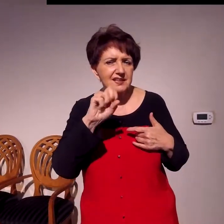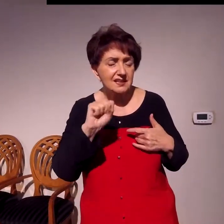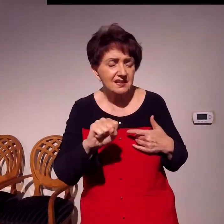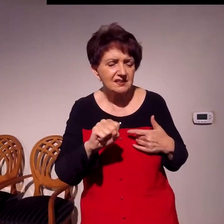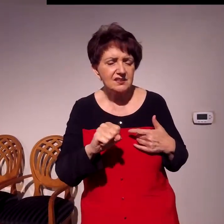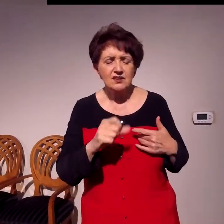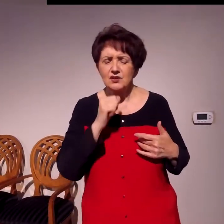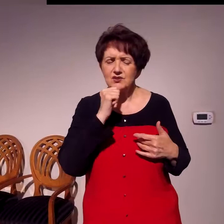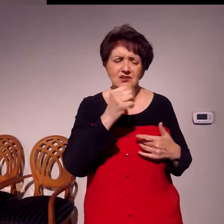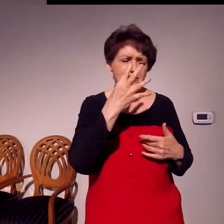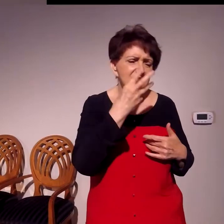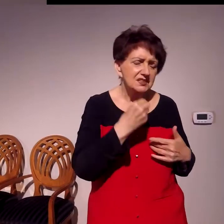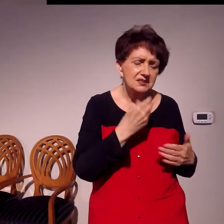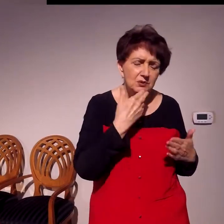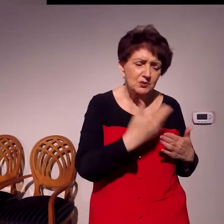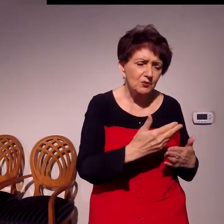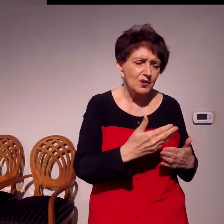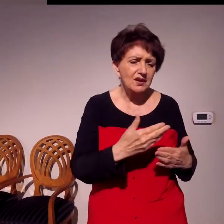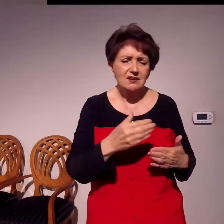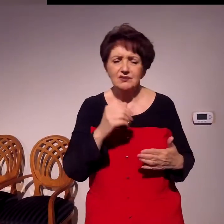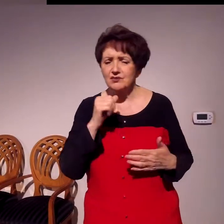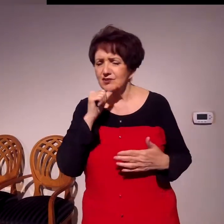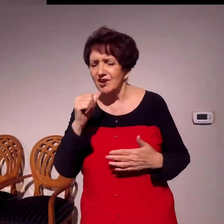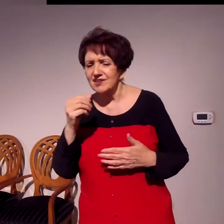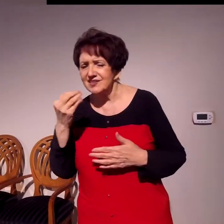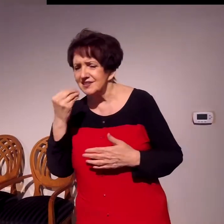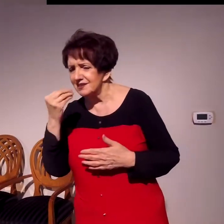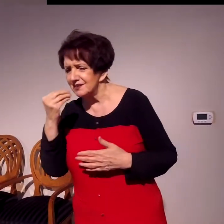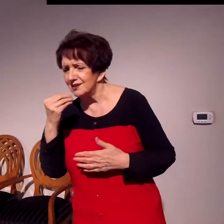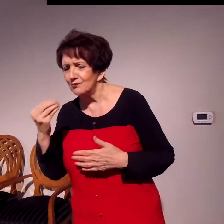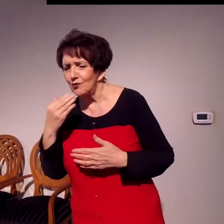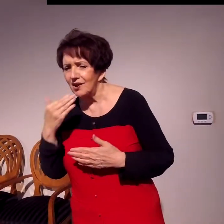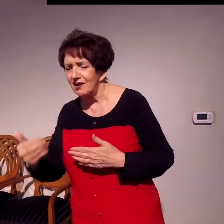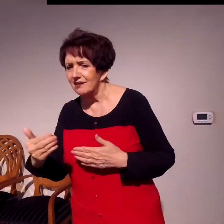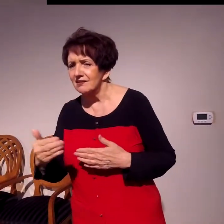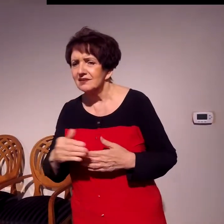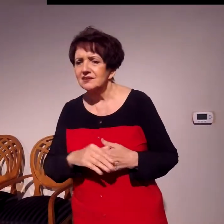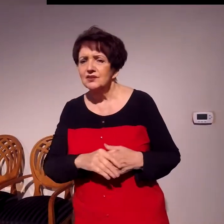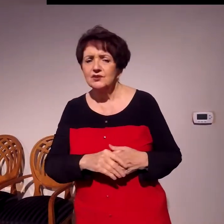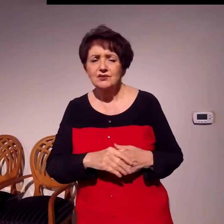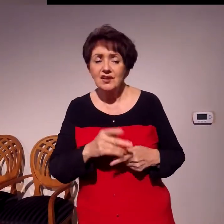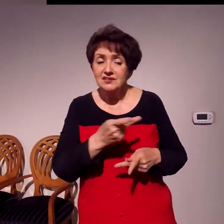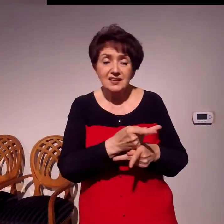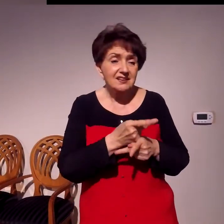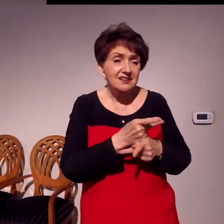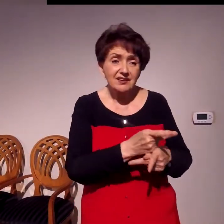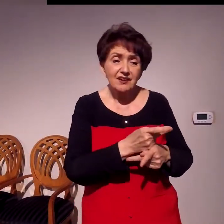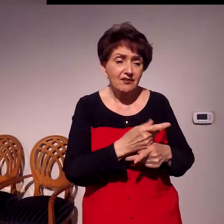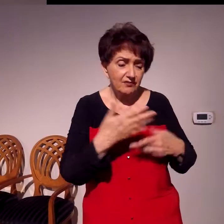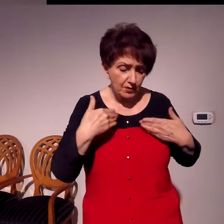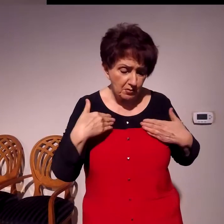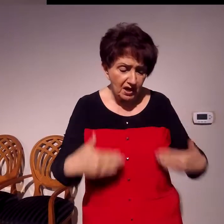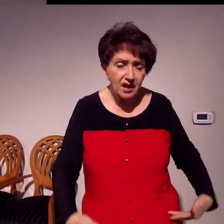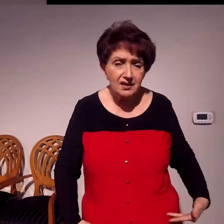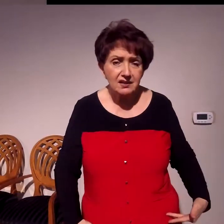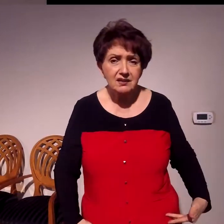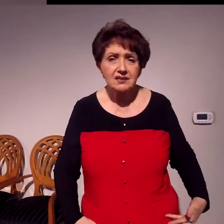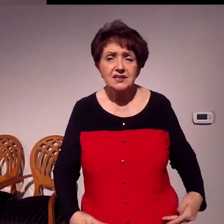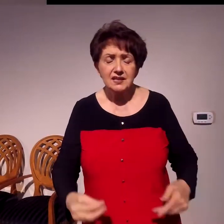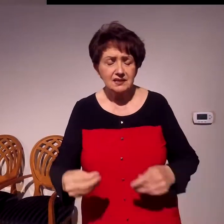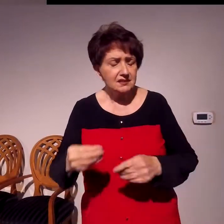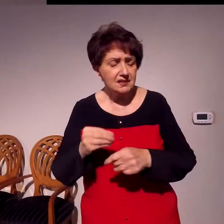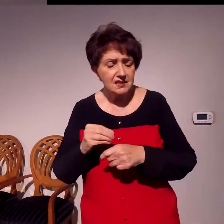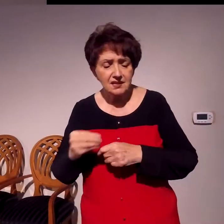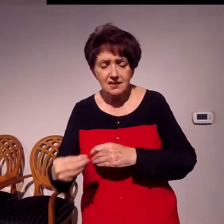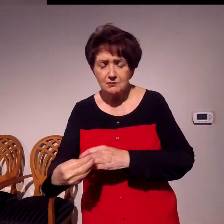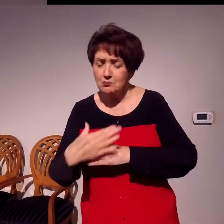we're not shoring up the vehicle, so to speak, it impacts every area of